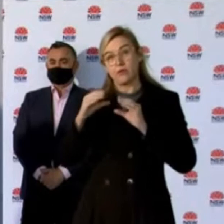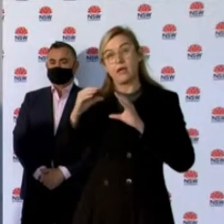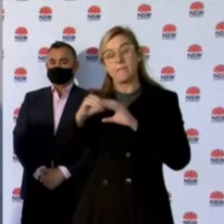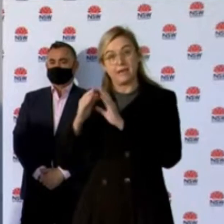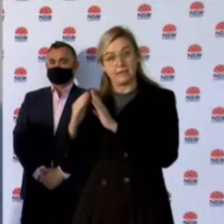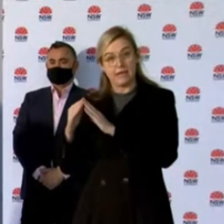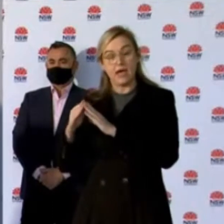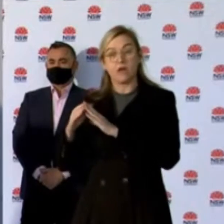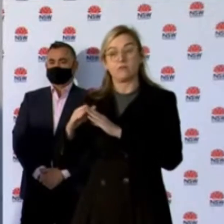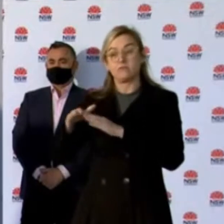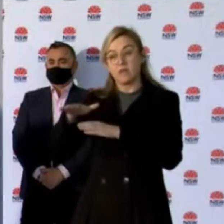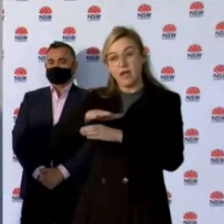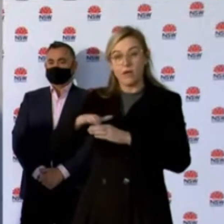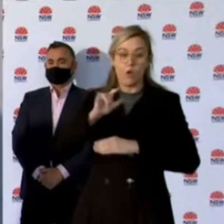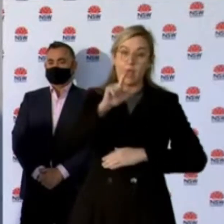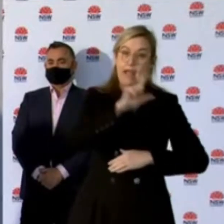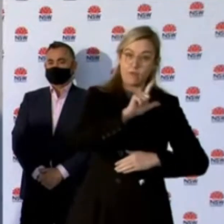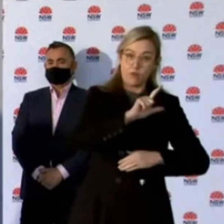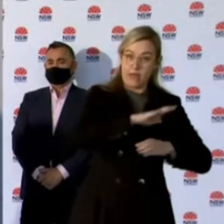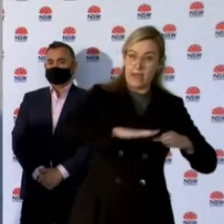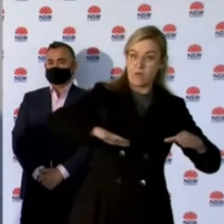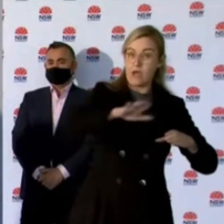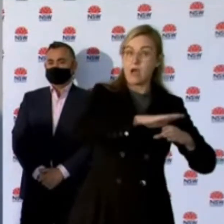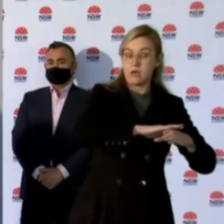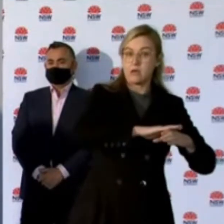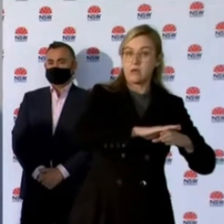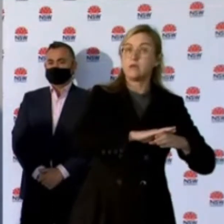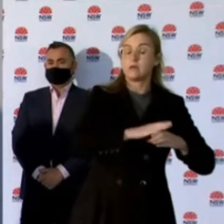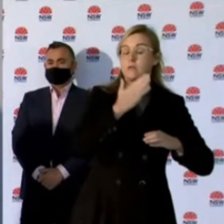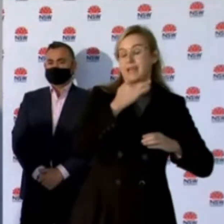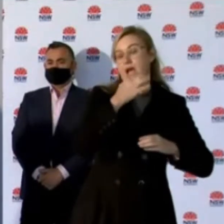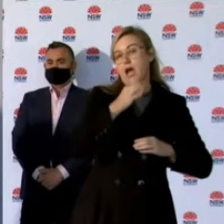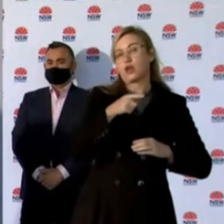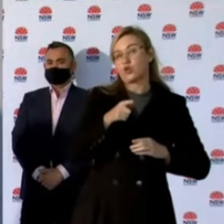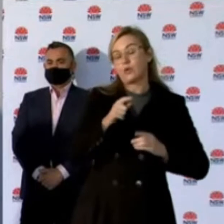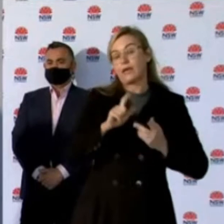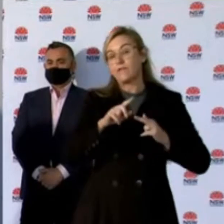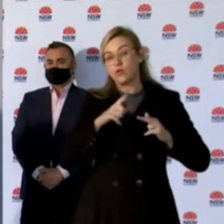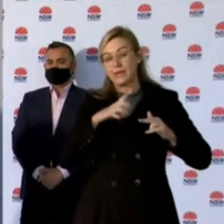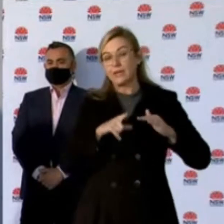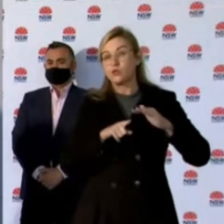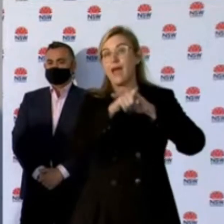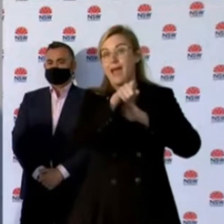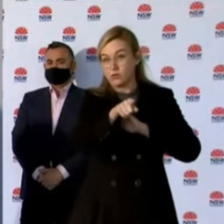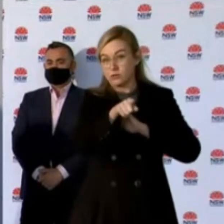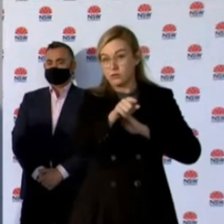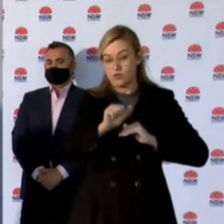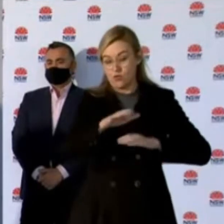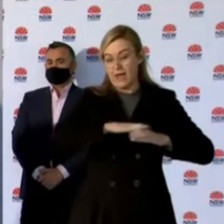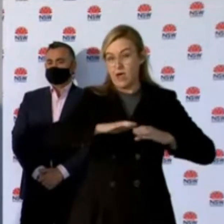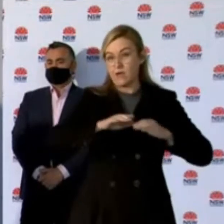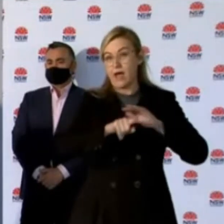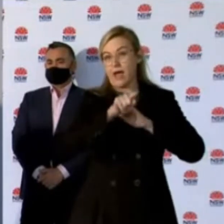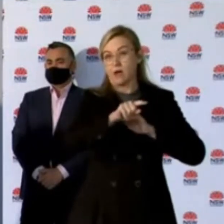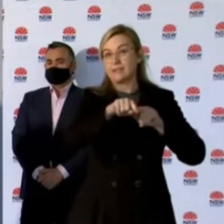areas, or you live in the Liverpool Council area, we have asked you to get tested every 3 days if you're going out of your area for testing, but we want that to apply